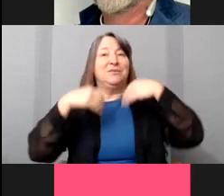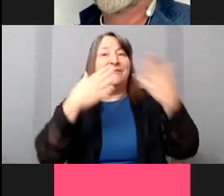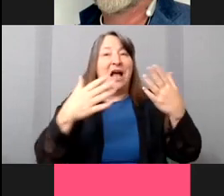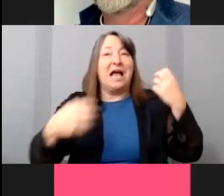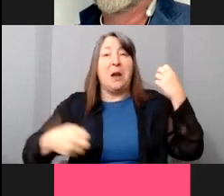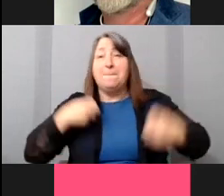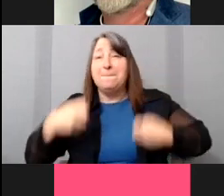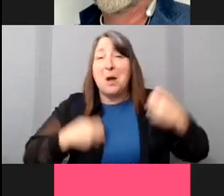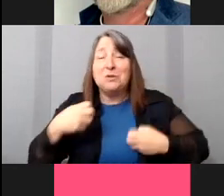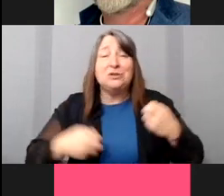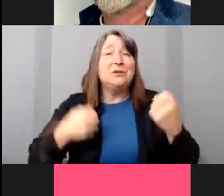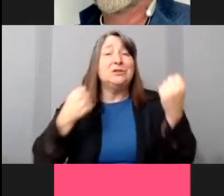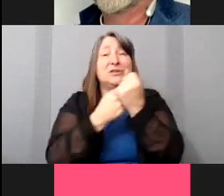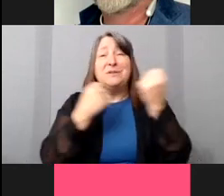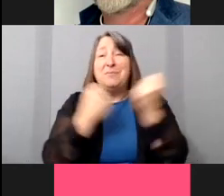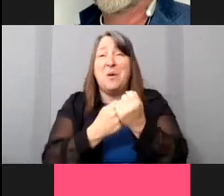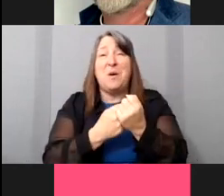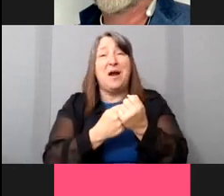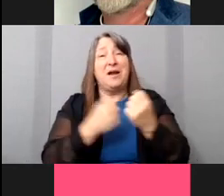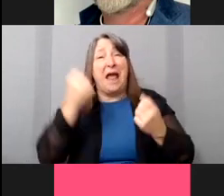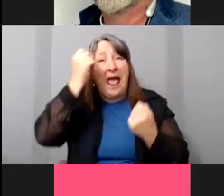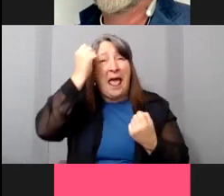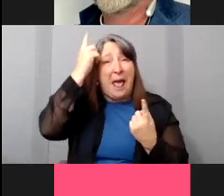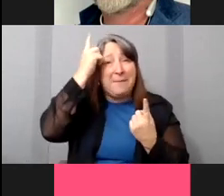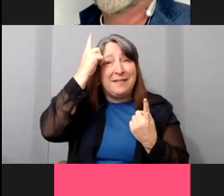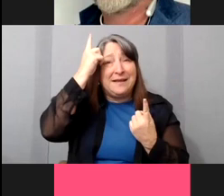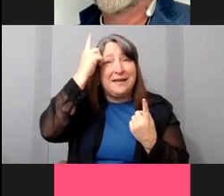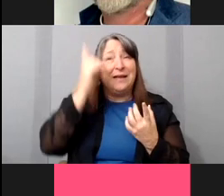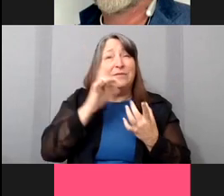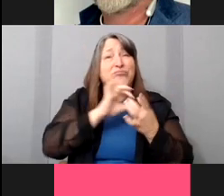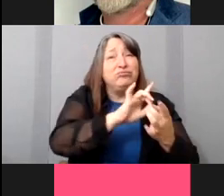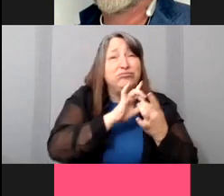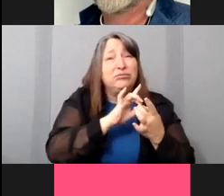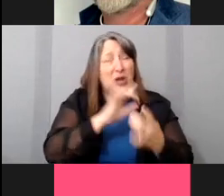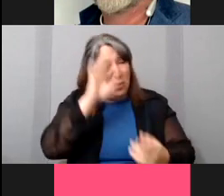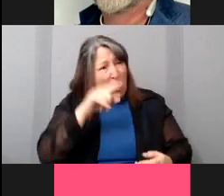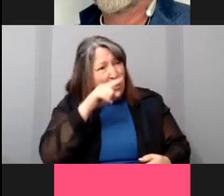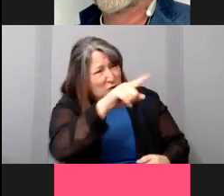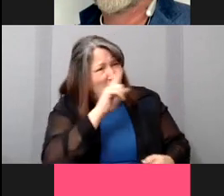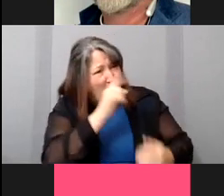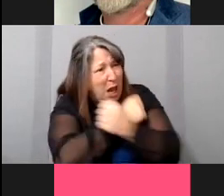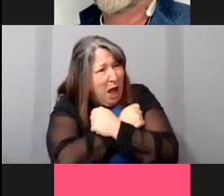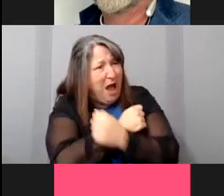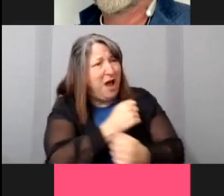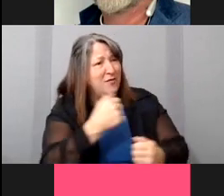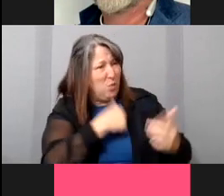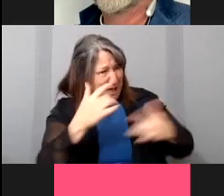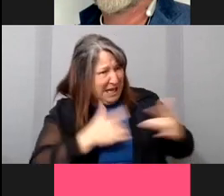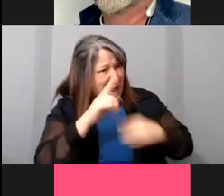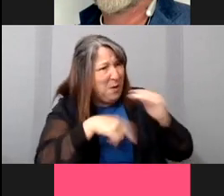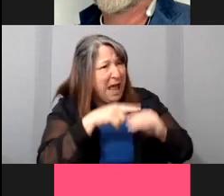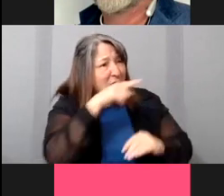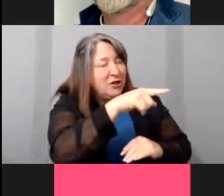empathy, letting that young person know that they are loved and cared for. All the rest of this pivots off of that, I think, core